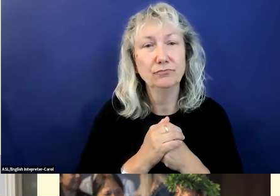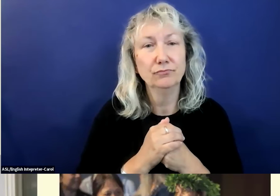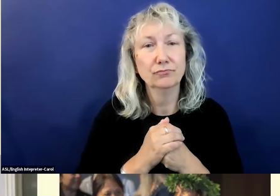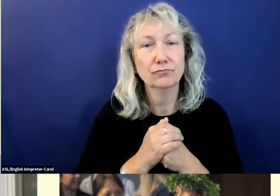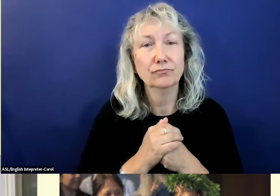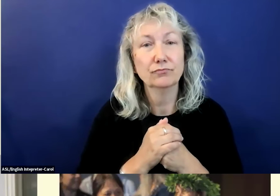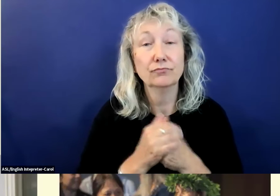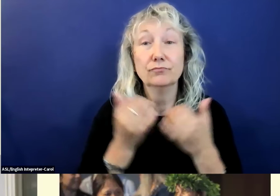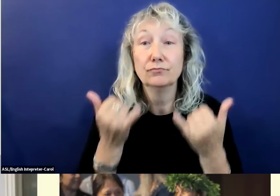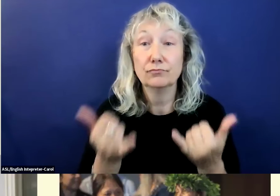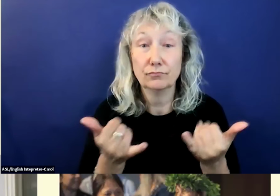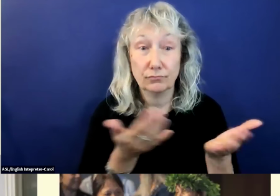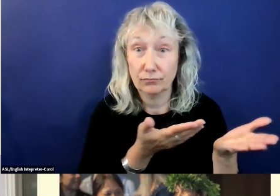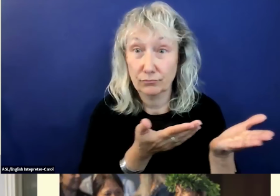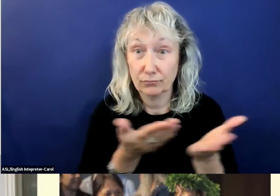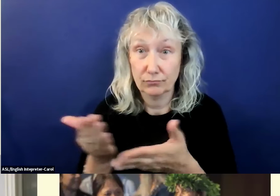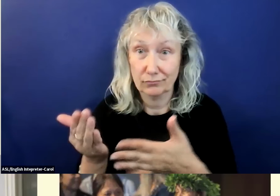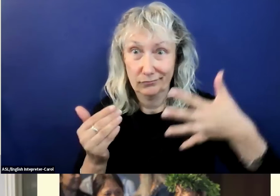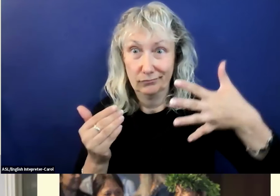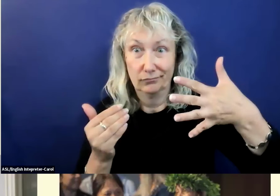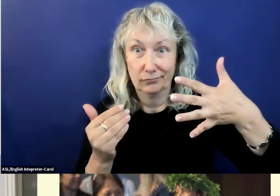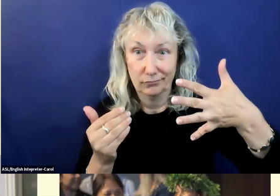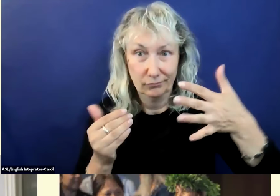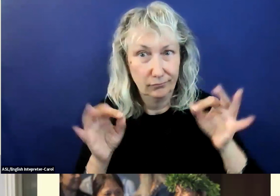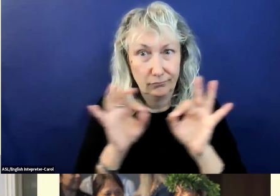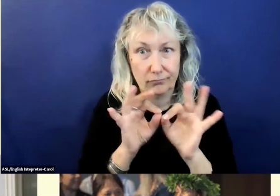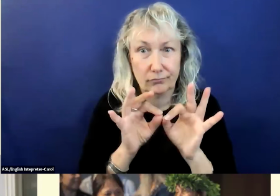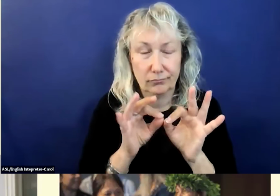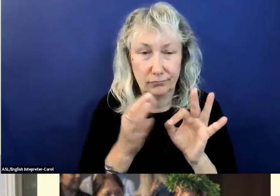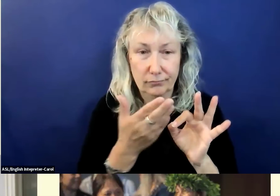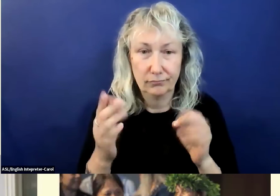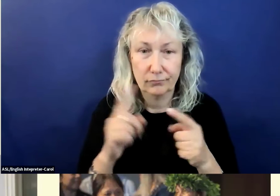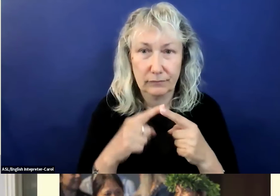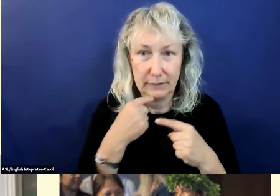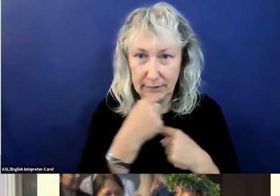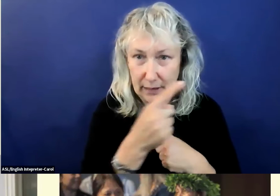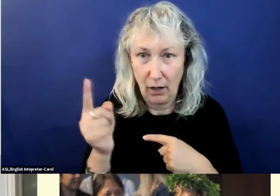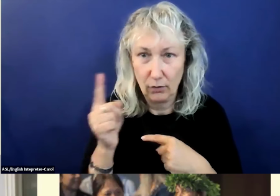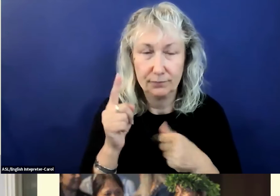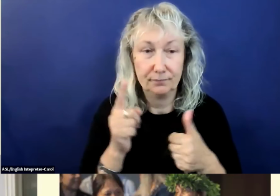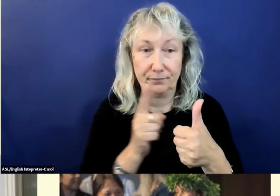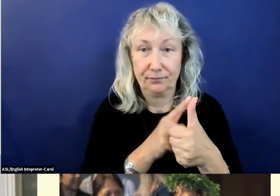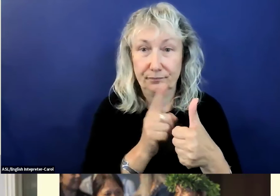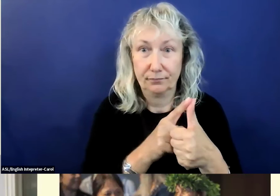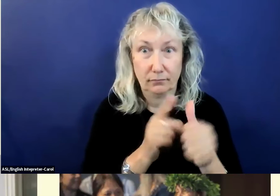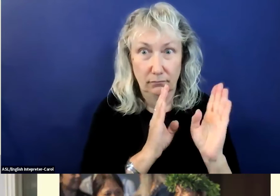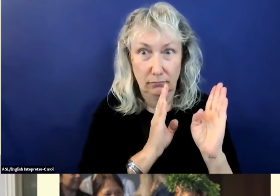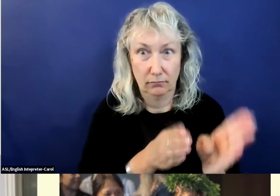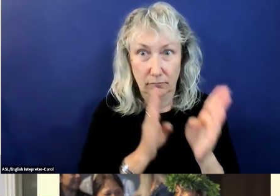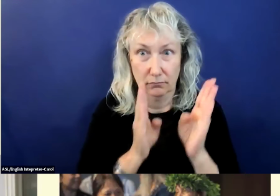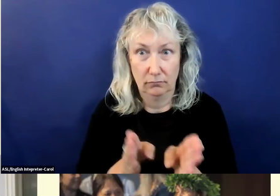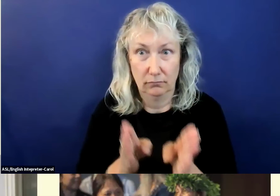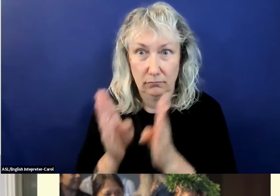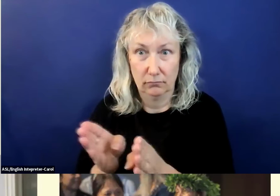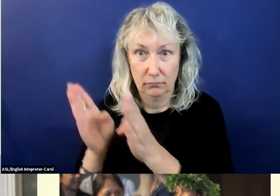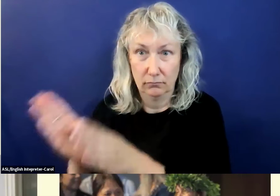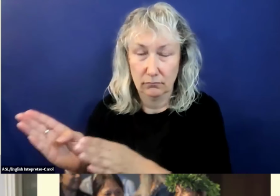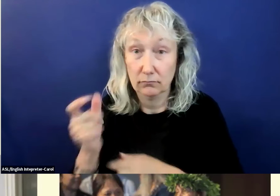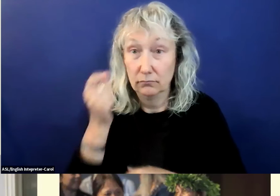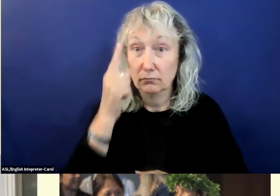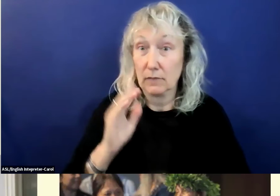Okay, on this one is the 5 keywords that I want to touch on. Is the first one is preparedness. In WEPI,